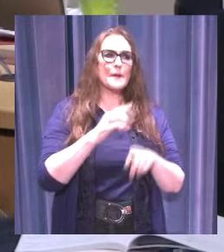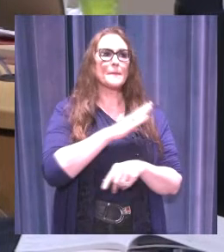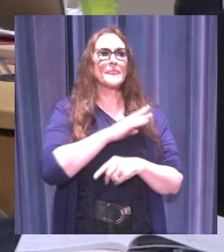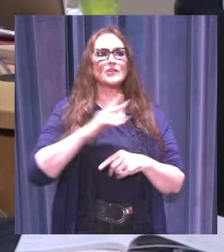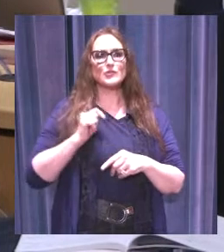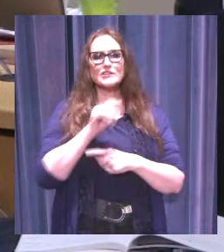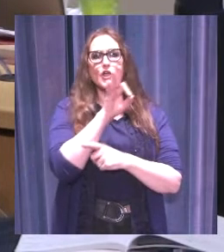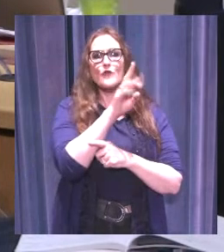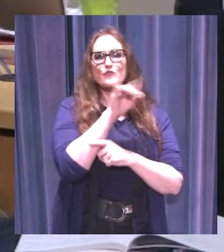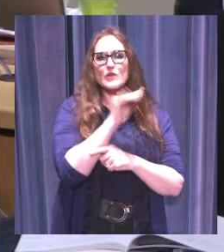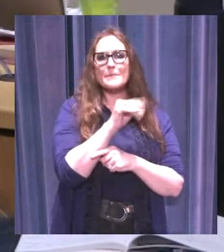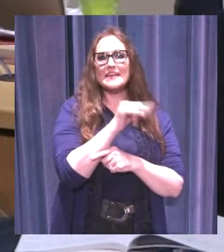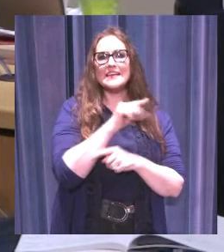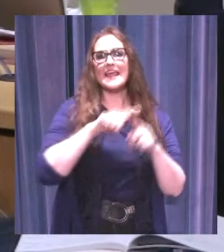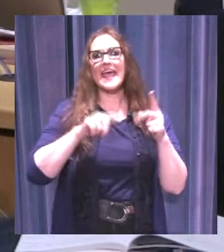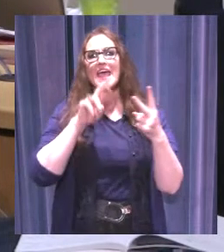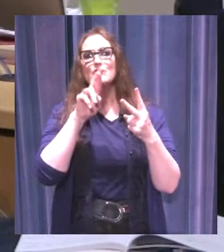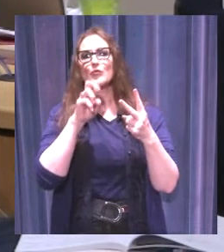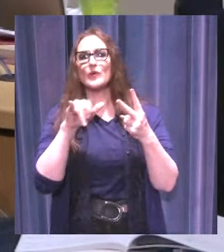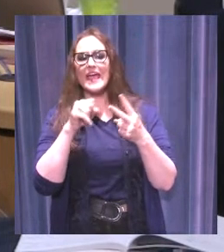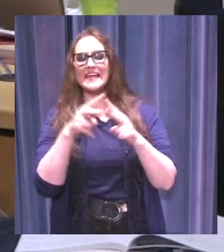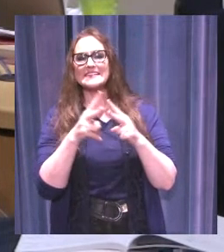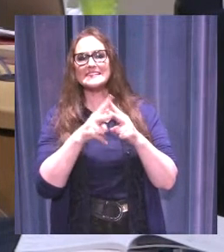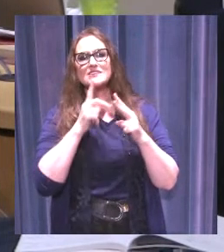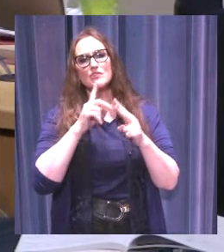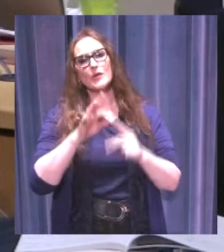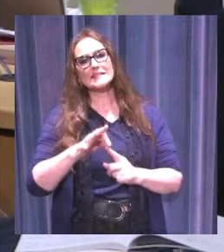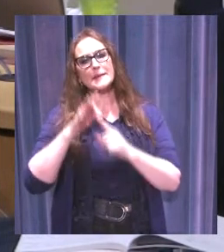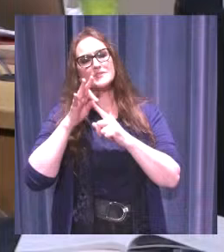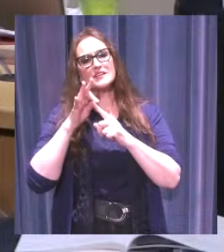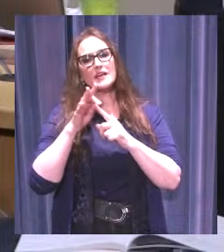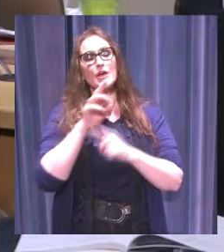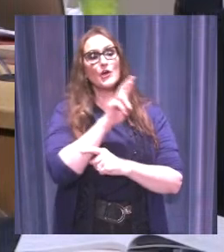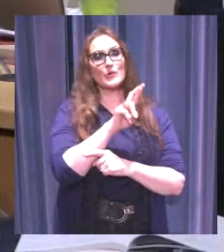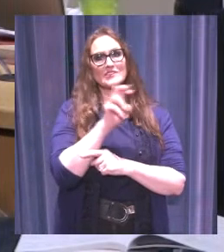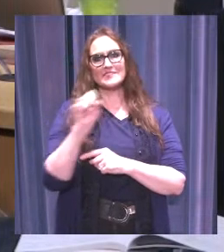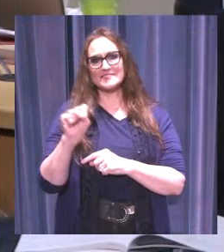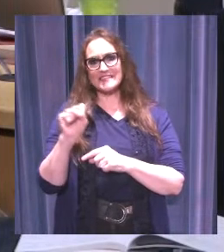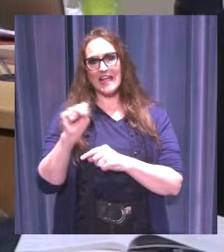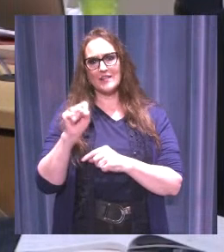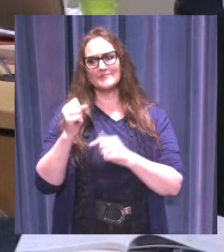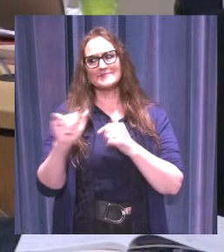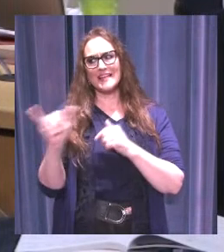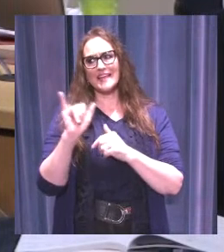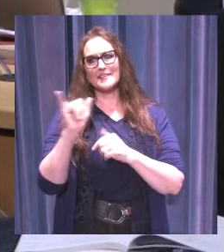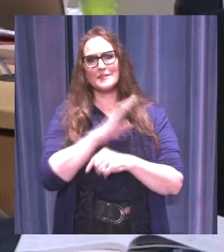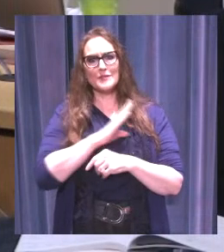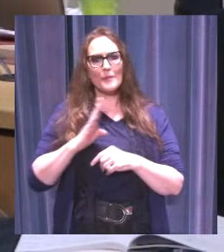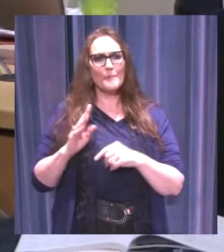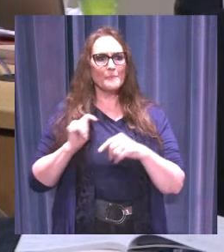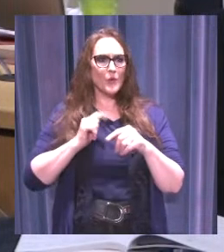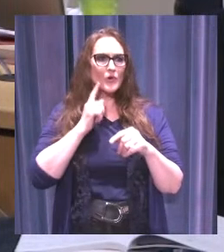and Trustee Reyes are the exceptions. Richardson Snell, much like the board attorney, William Brinkley,